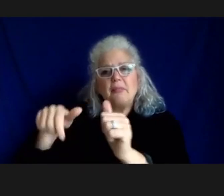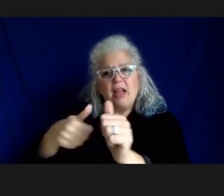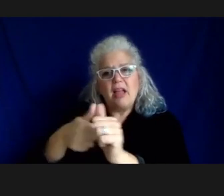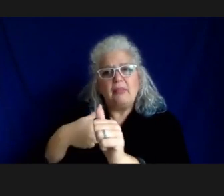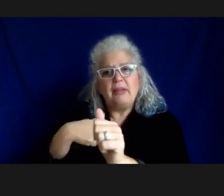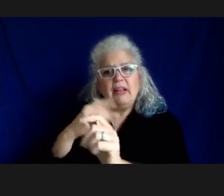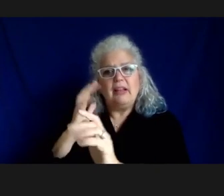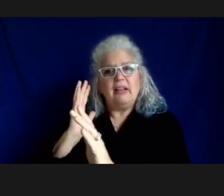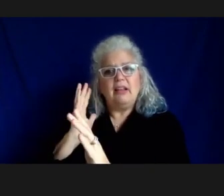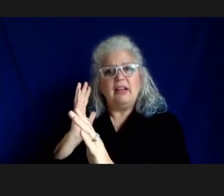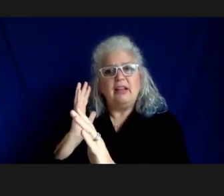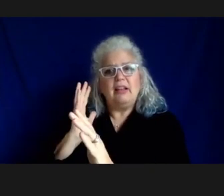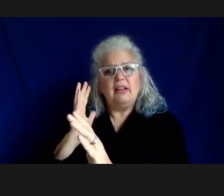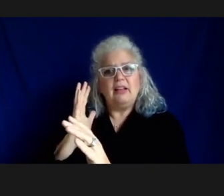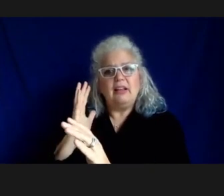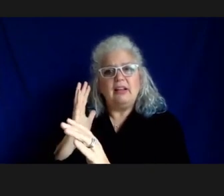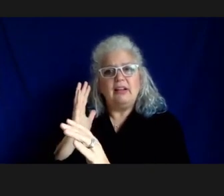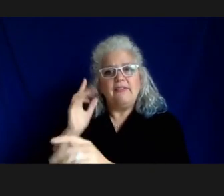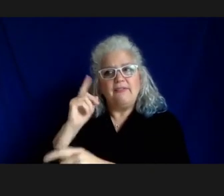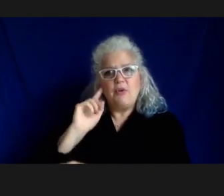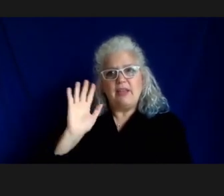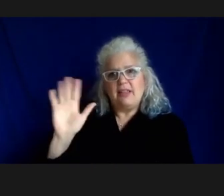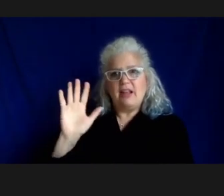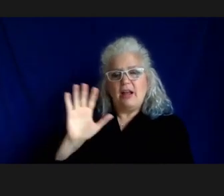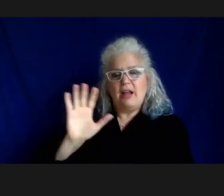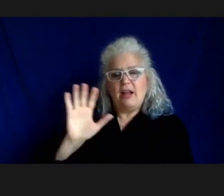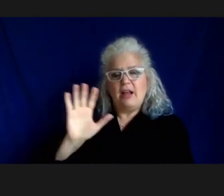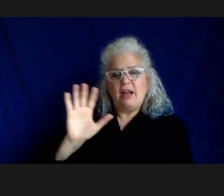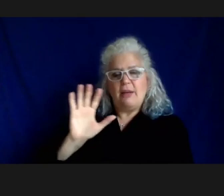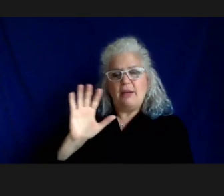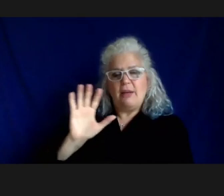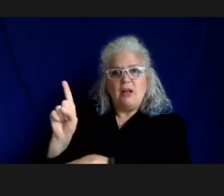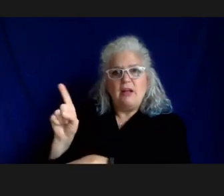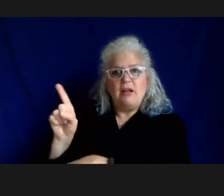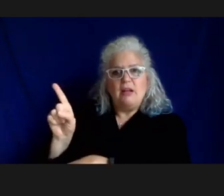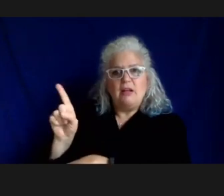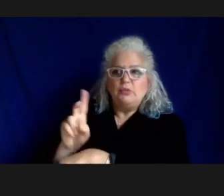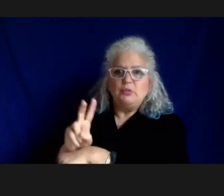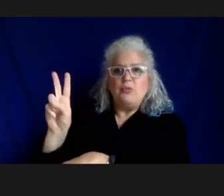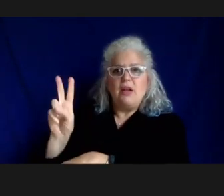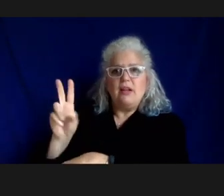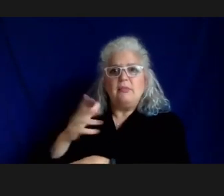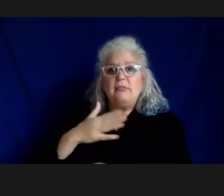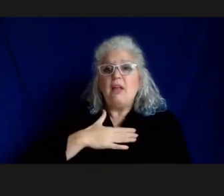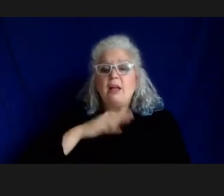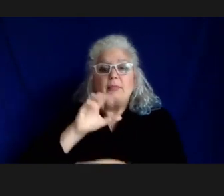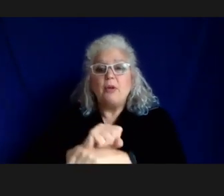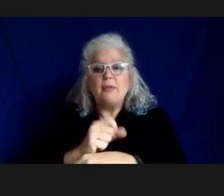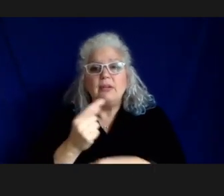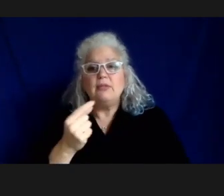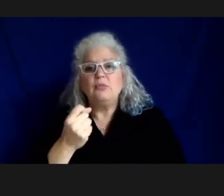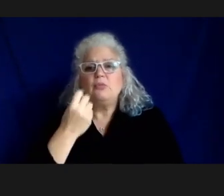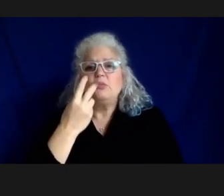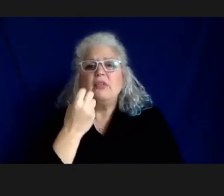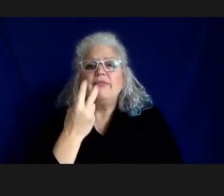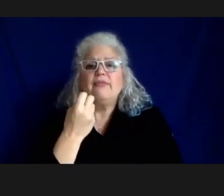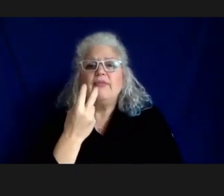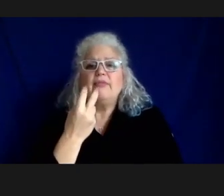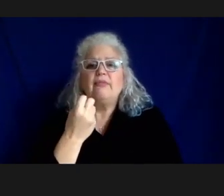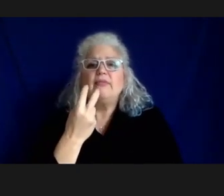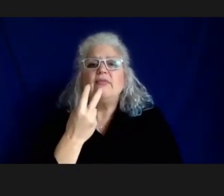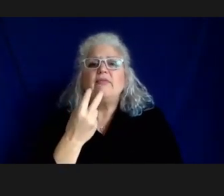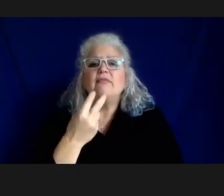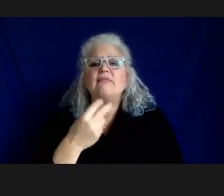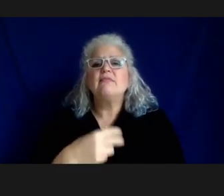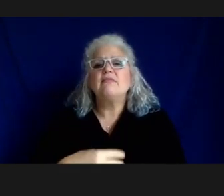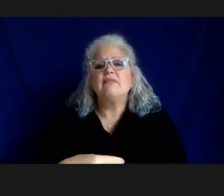o'clock, 1:30, 1:33, 1:34. So almost every minute, someone had an appointment to go into